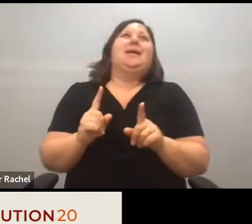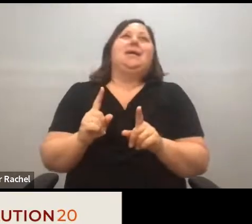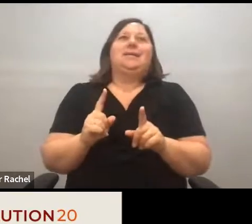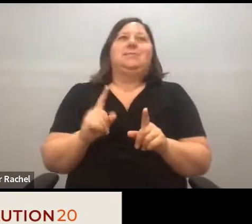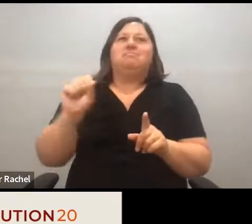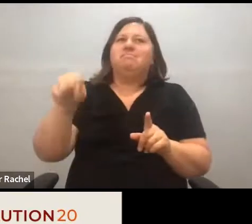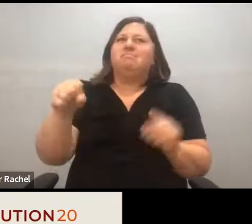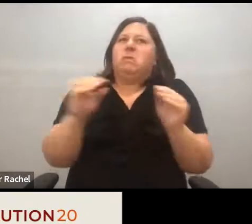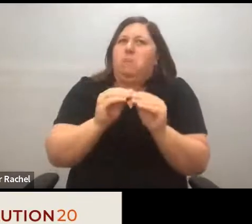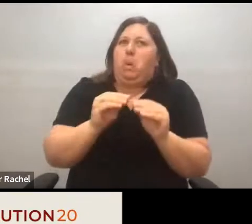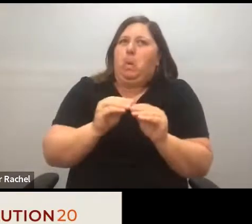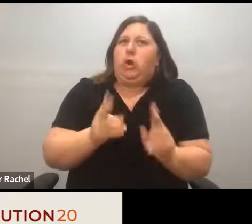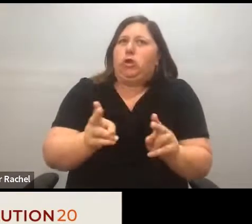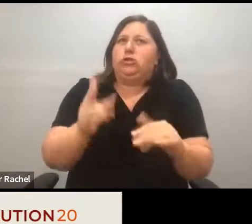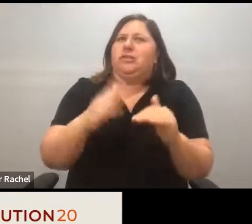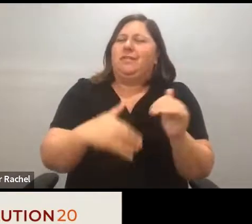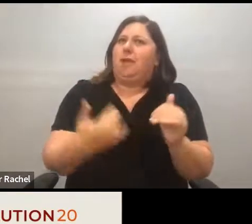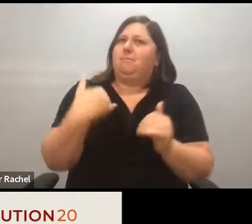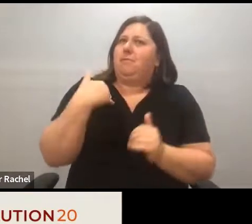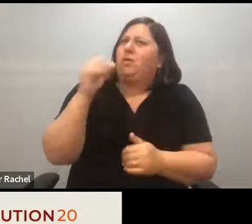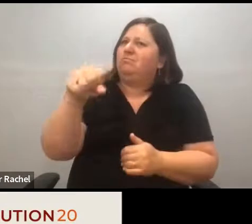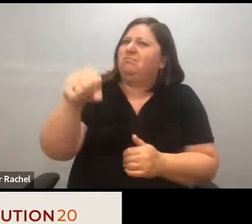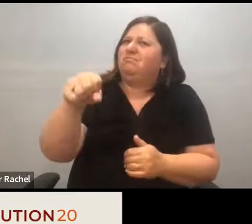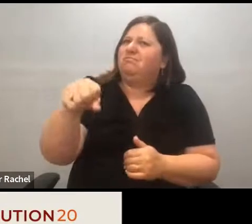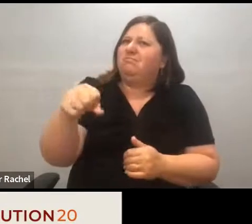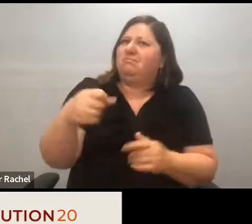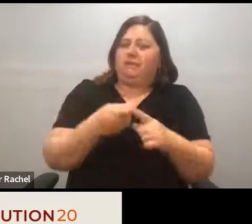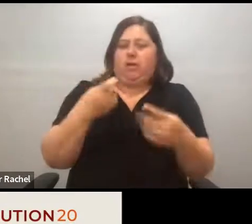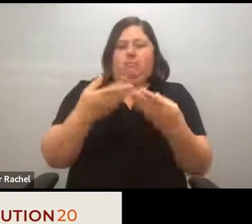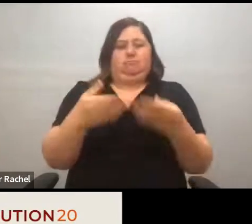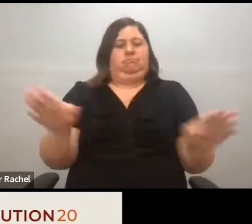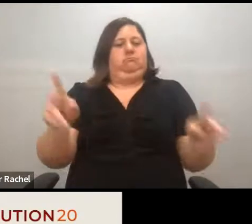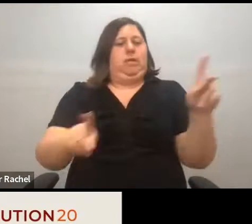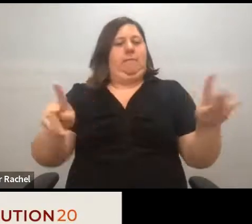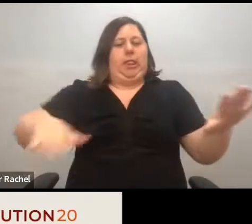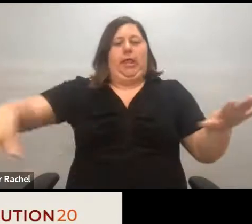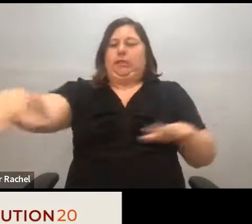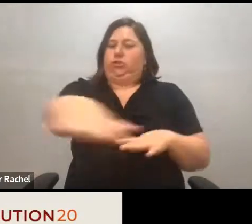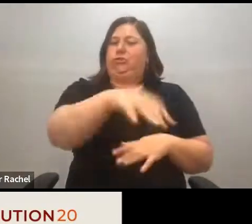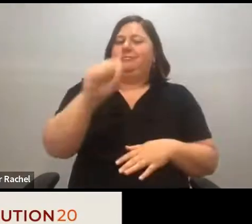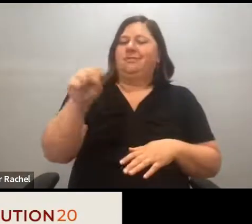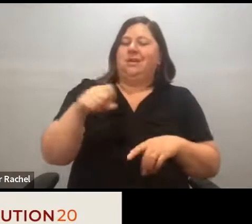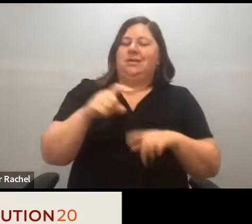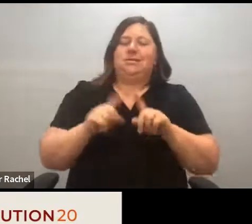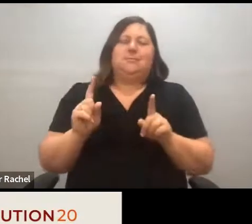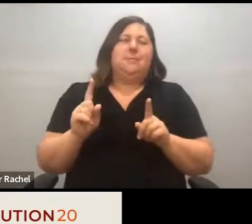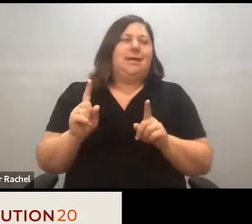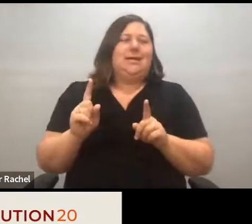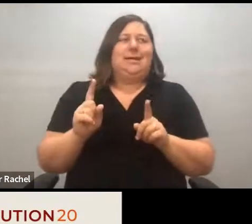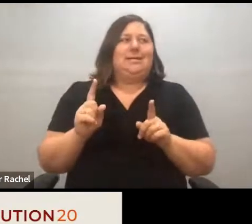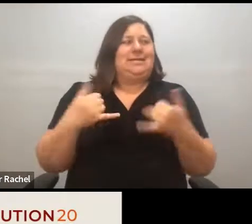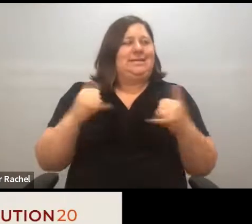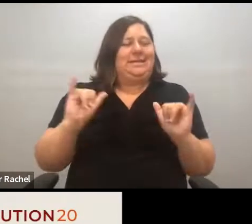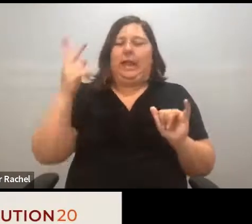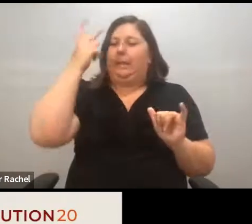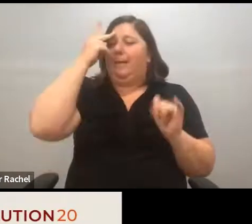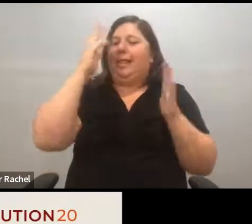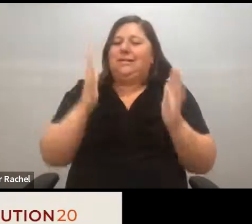urgency that coming from the public. But I think these